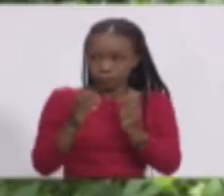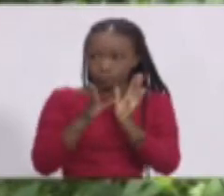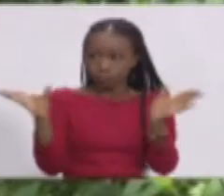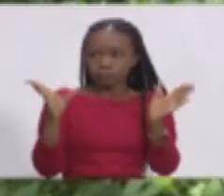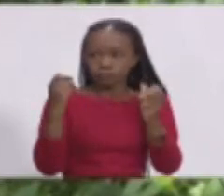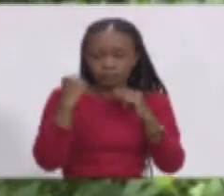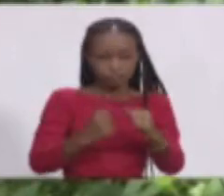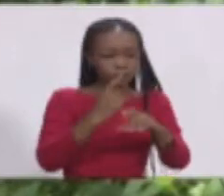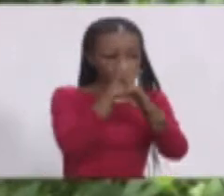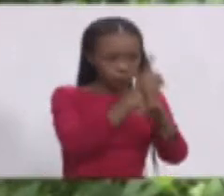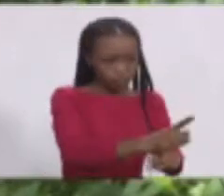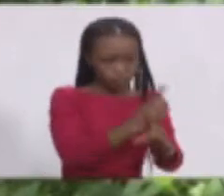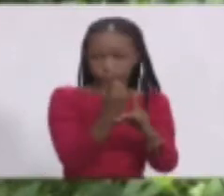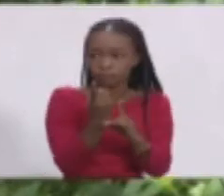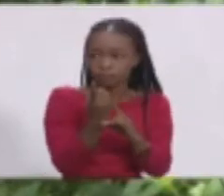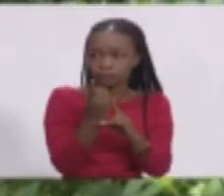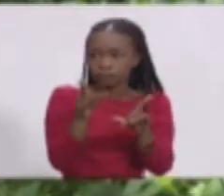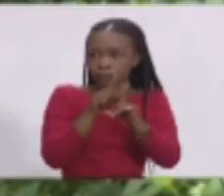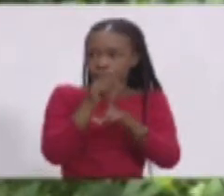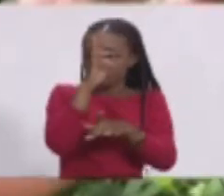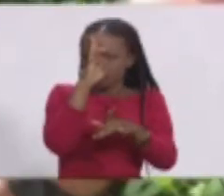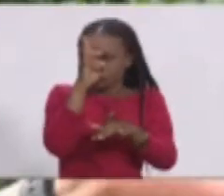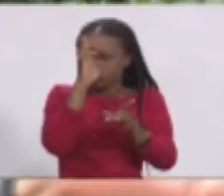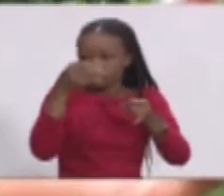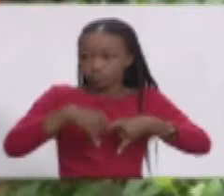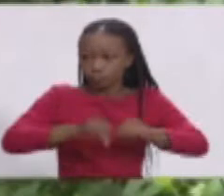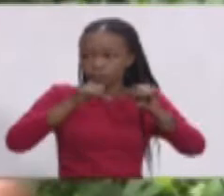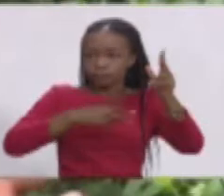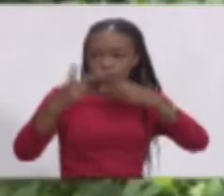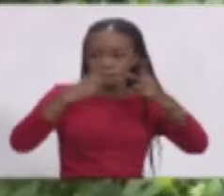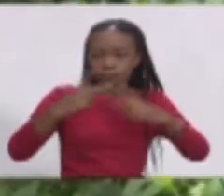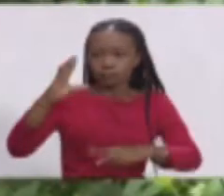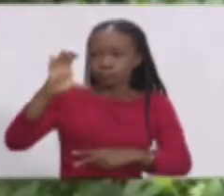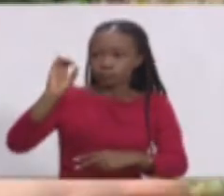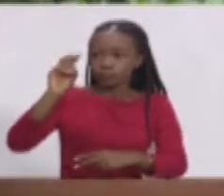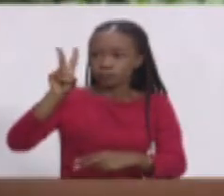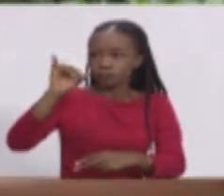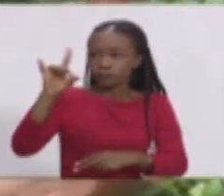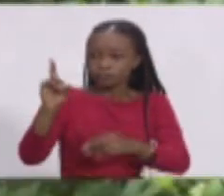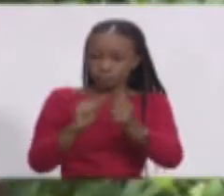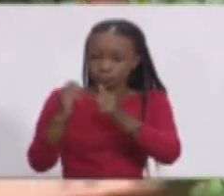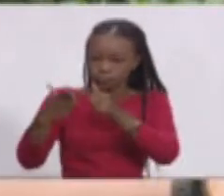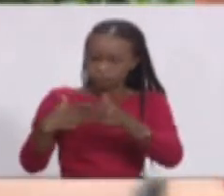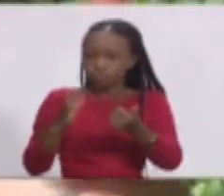dependable. And I mean, even the police who are trying to fight COVID-19 ended up fighting the public